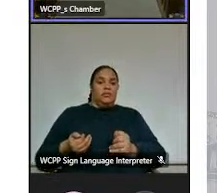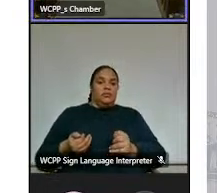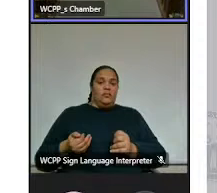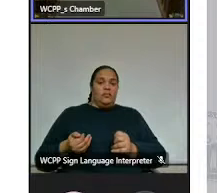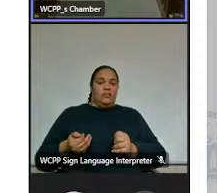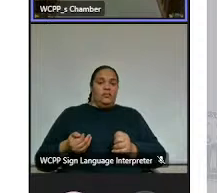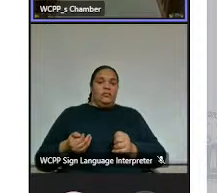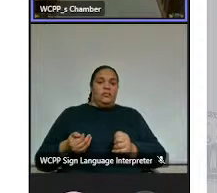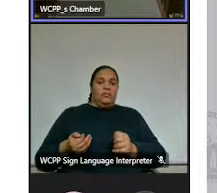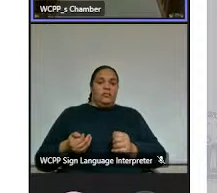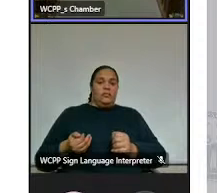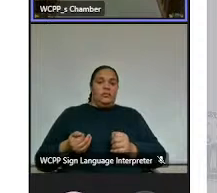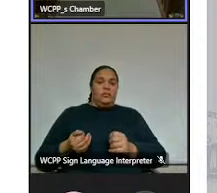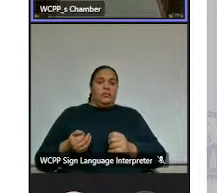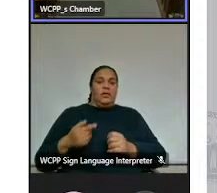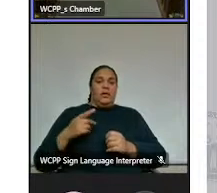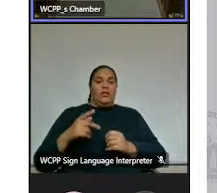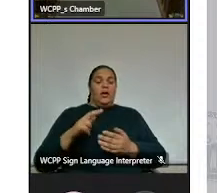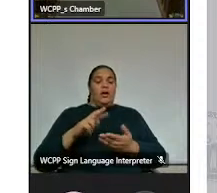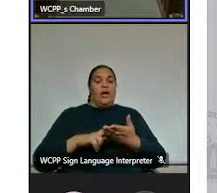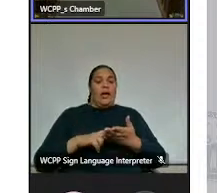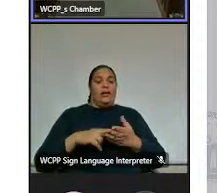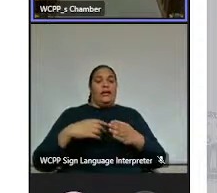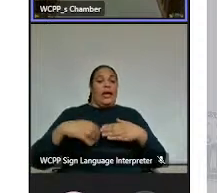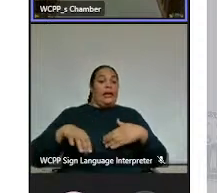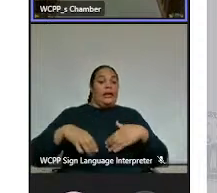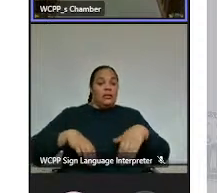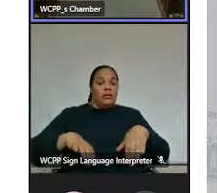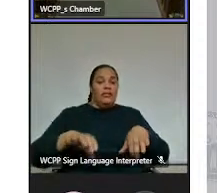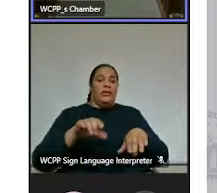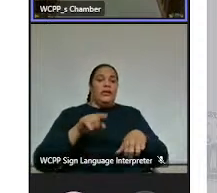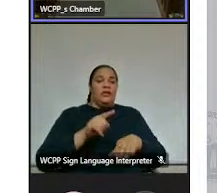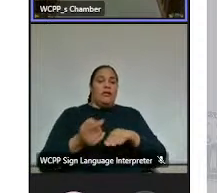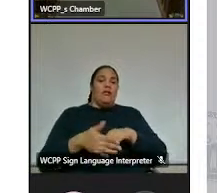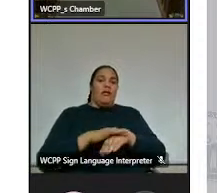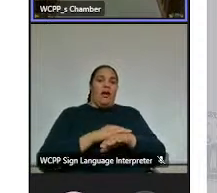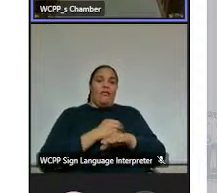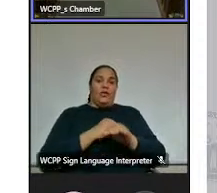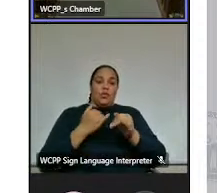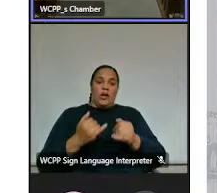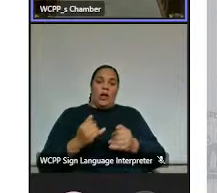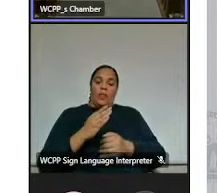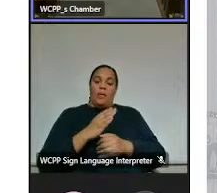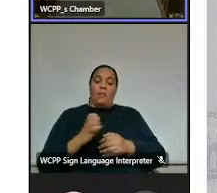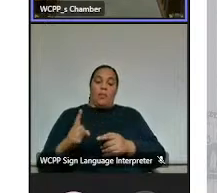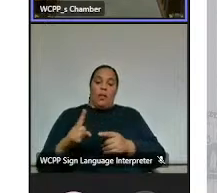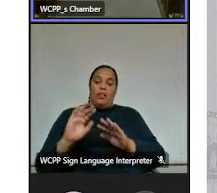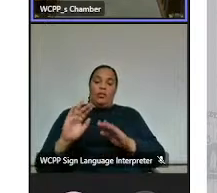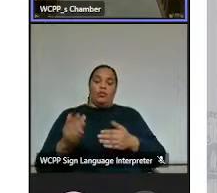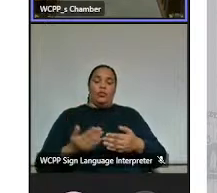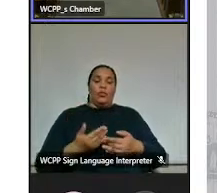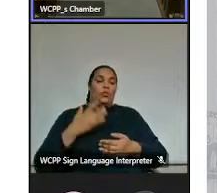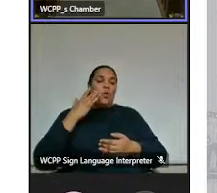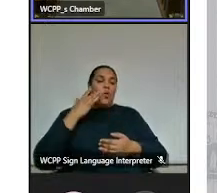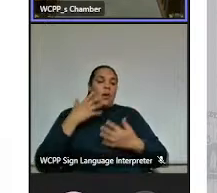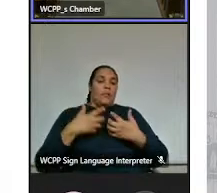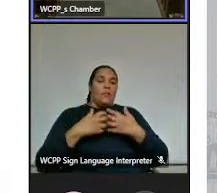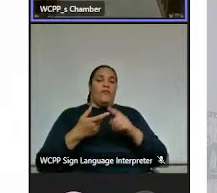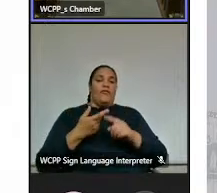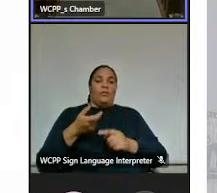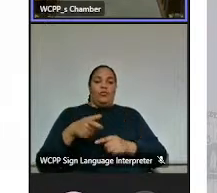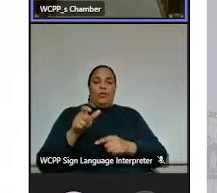to enact the bill and its regulations, activities that were covered to date, the bill was introduced, as said by the